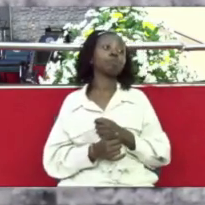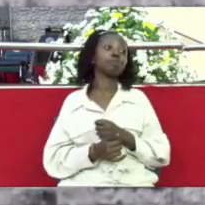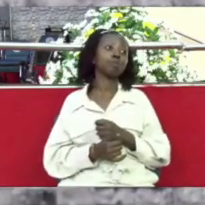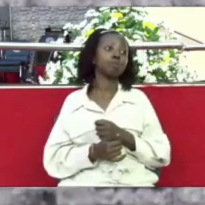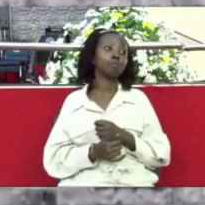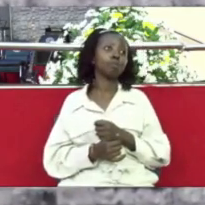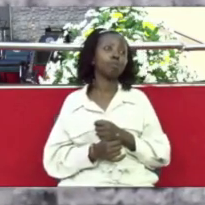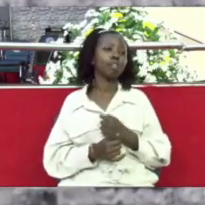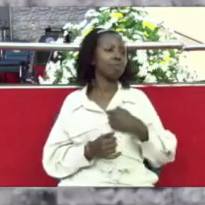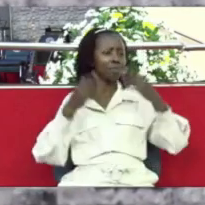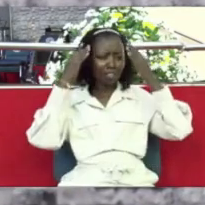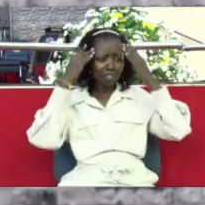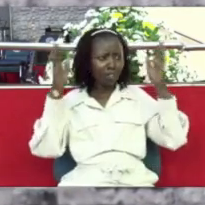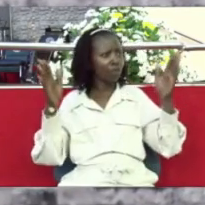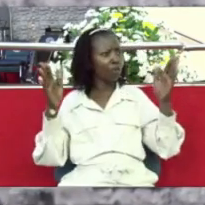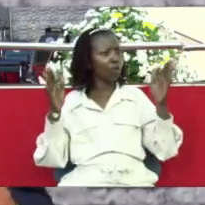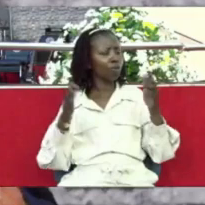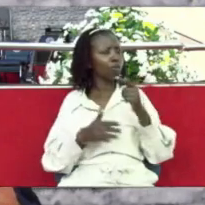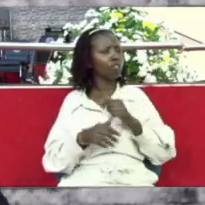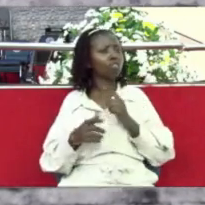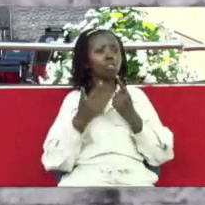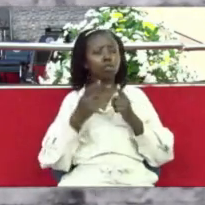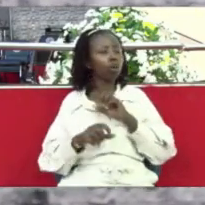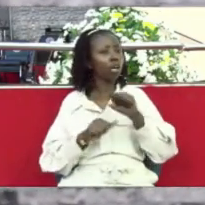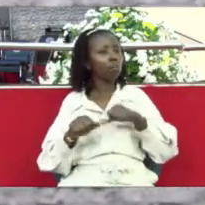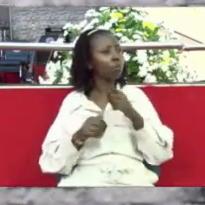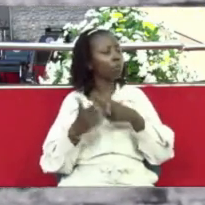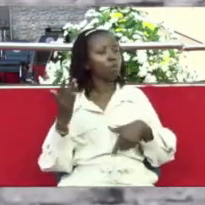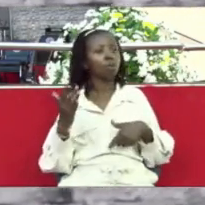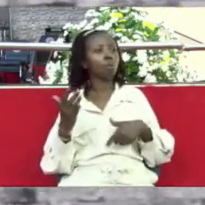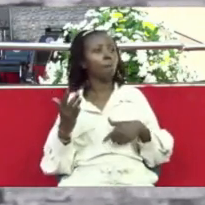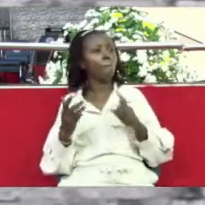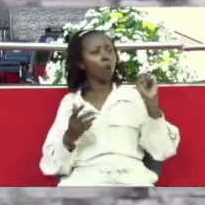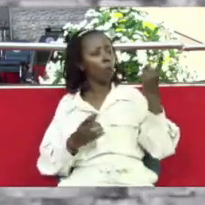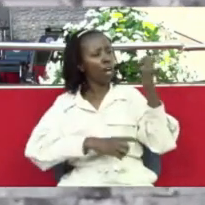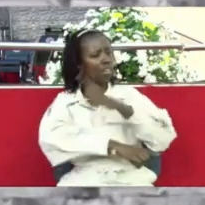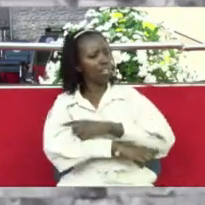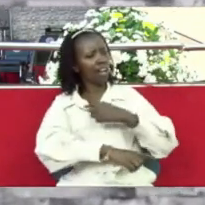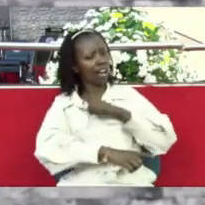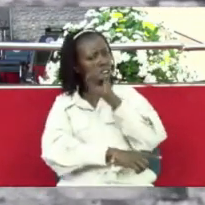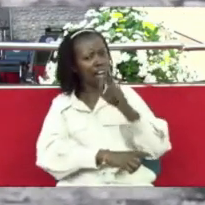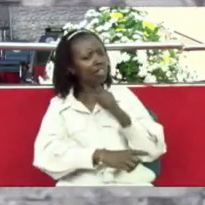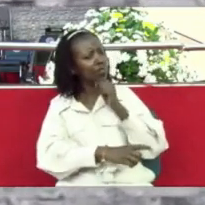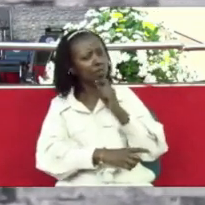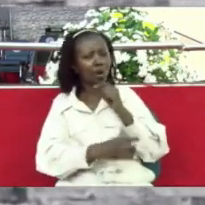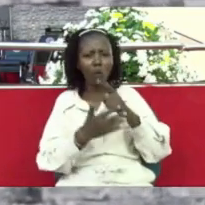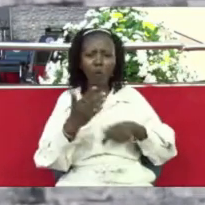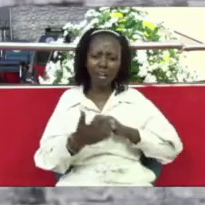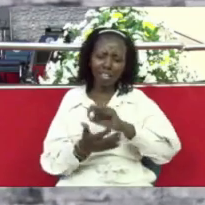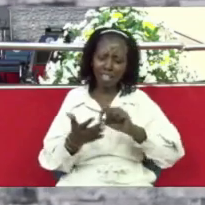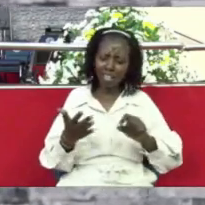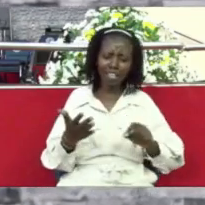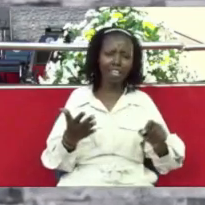I had no idea what he was talking about. But one day I asked him, I said, why do you write such